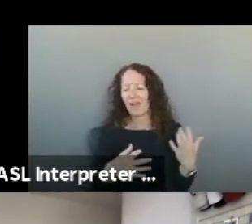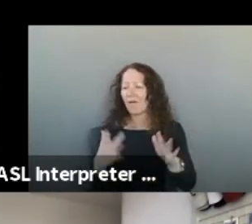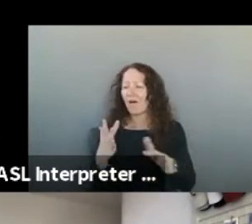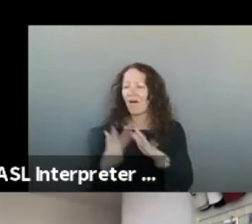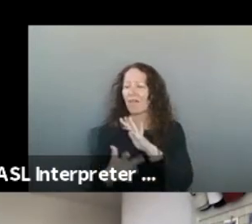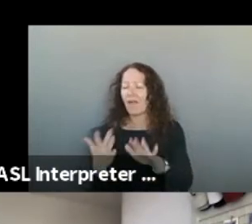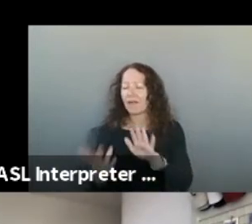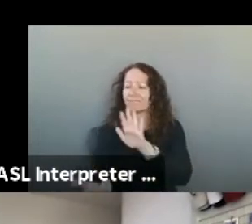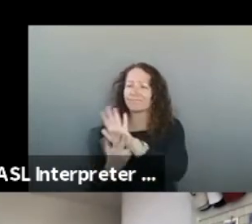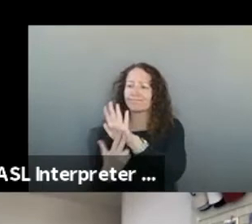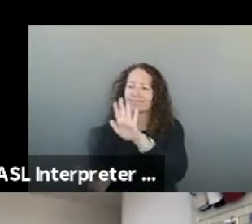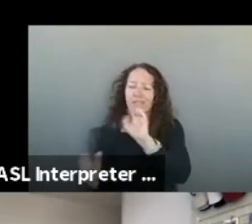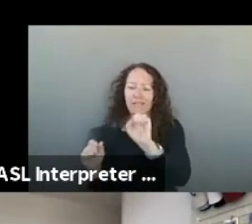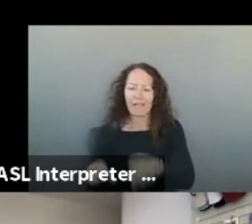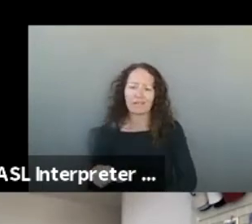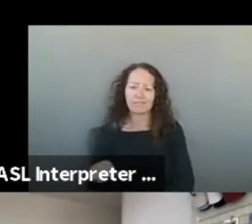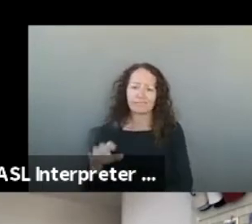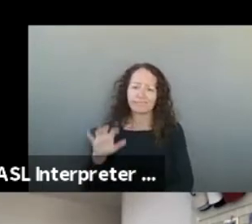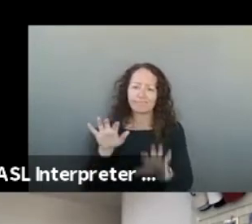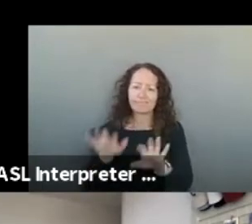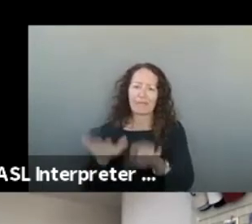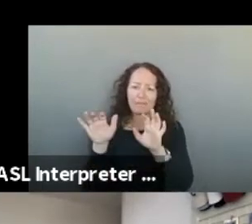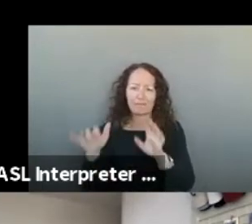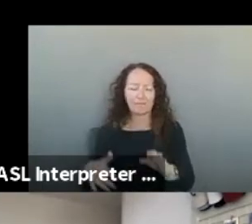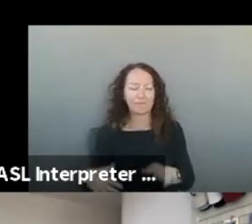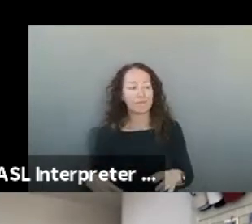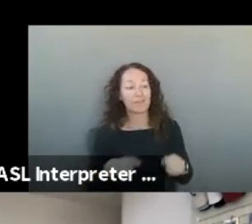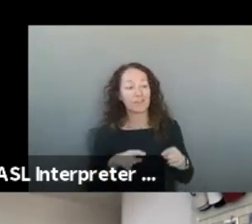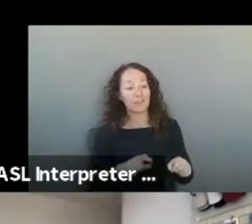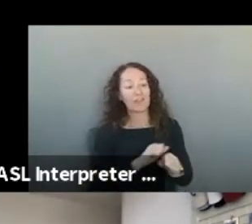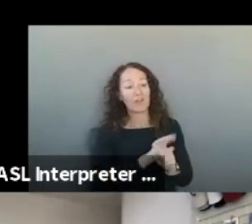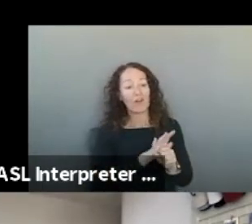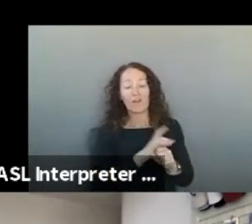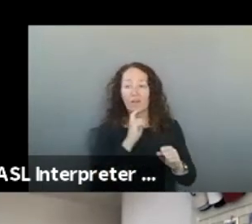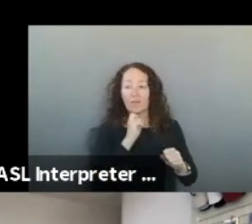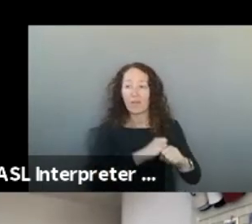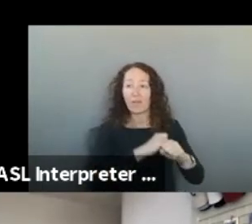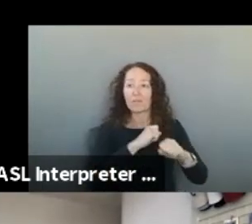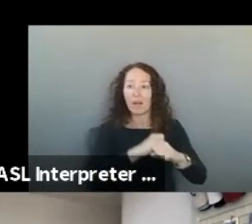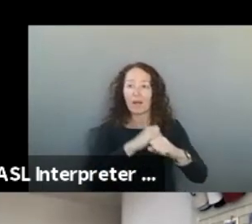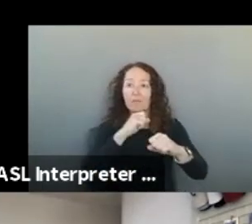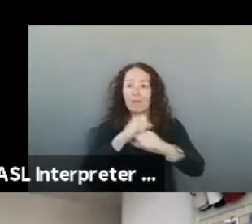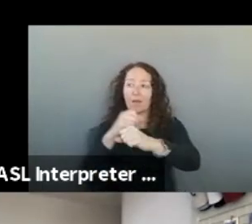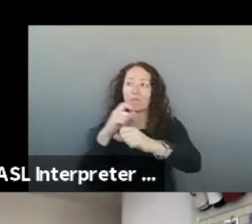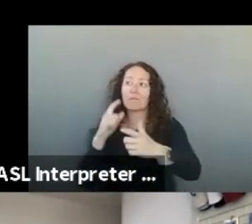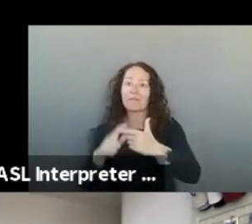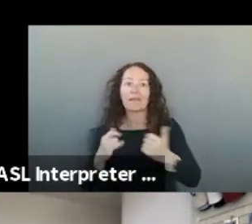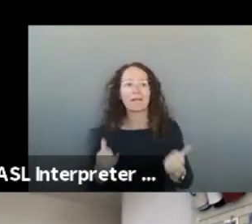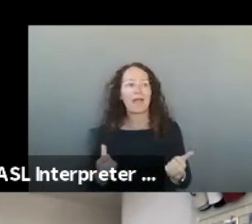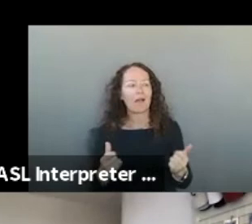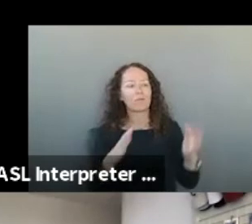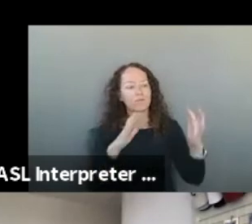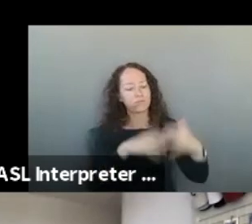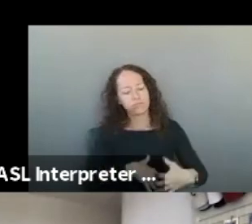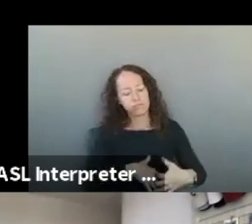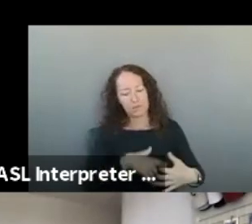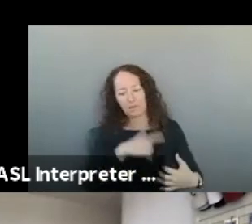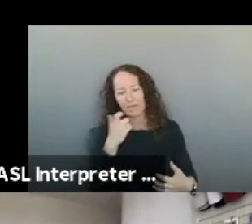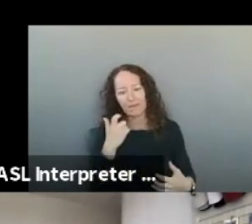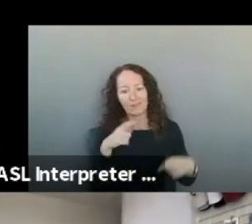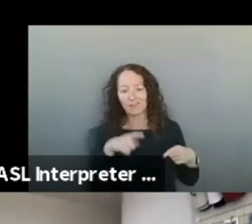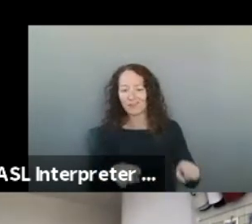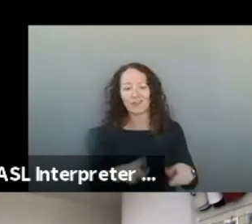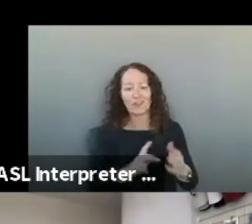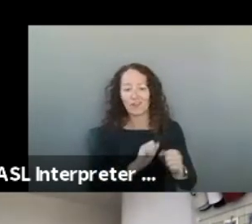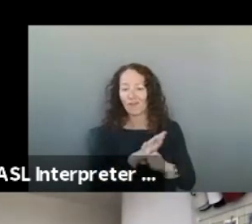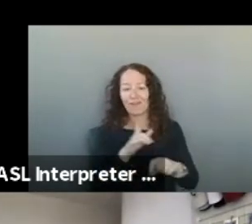crumble during COVID because they couldn't be implemented. So it's a great time to revisit those conversations. Something that